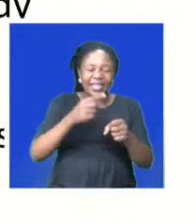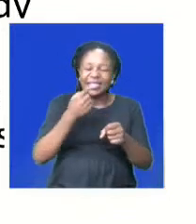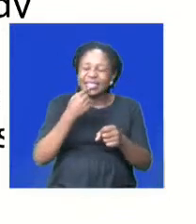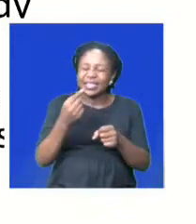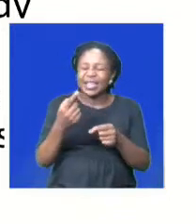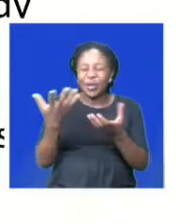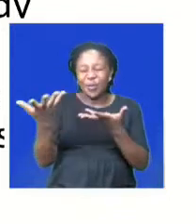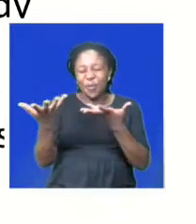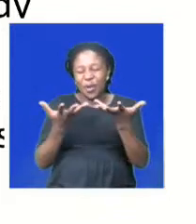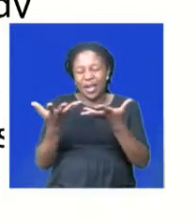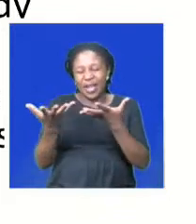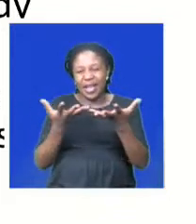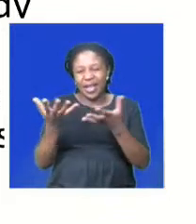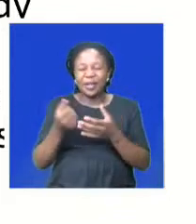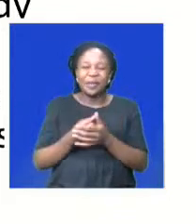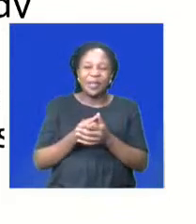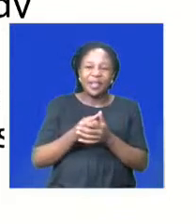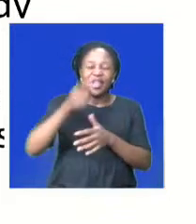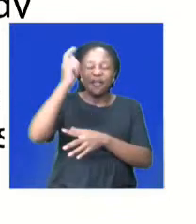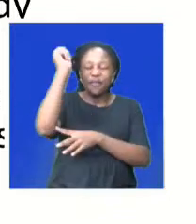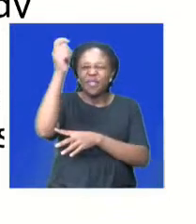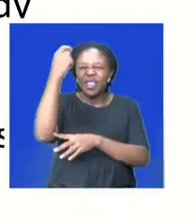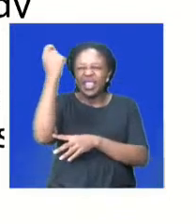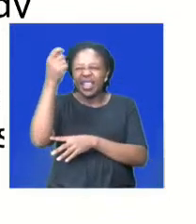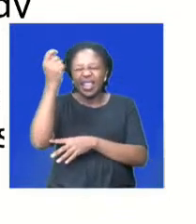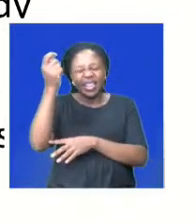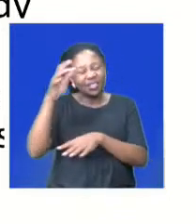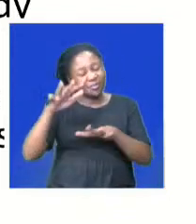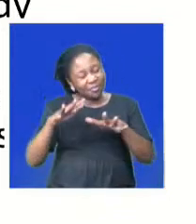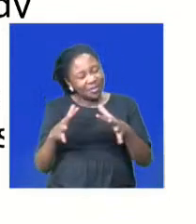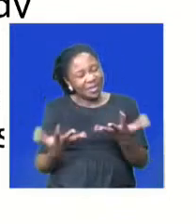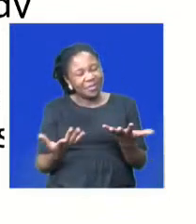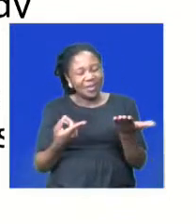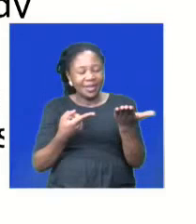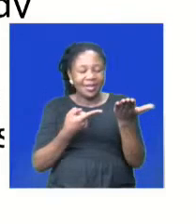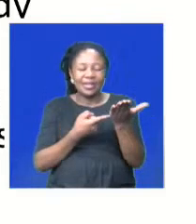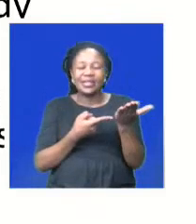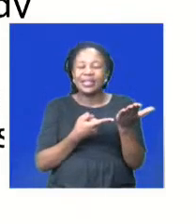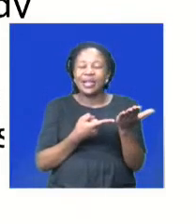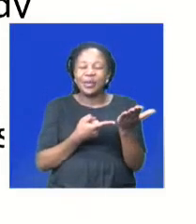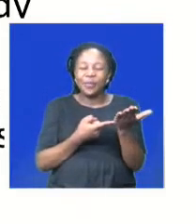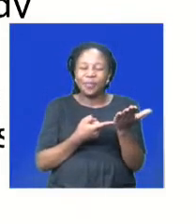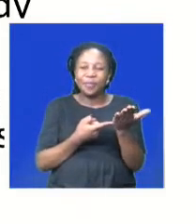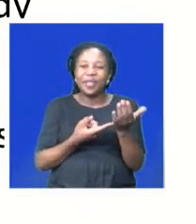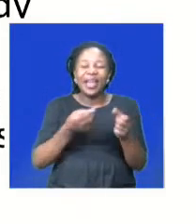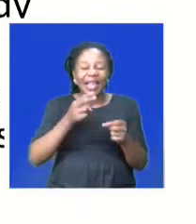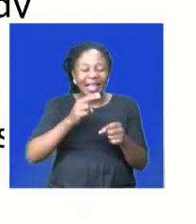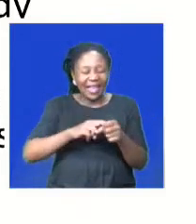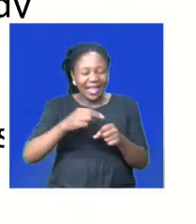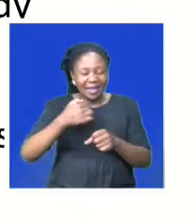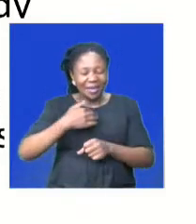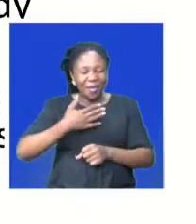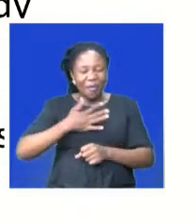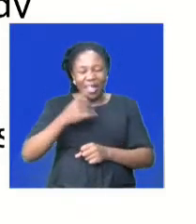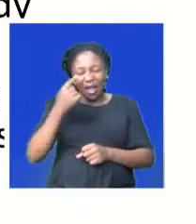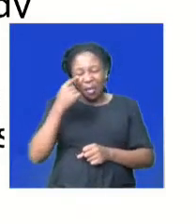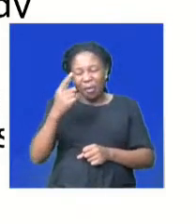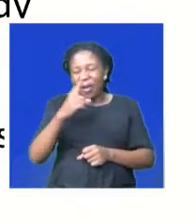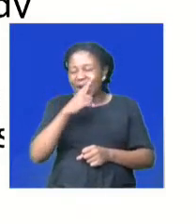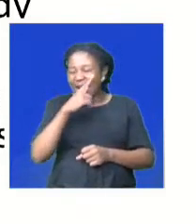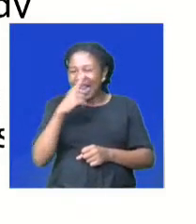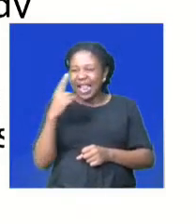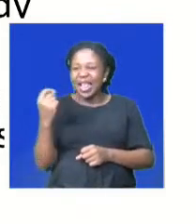in the village or in the township, and you name the place where your